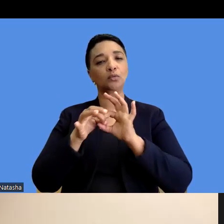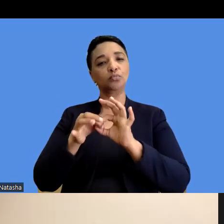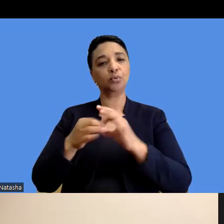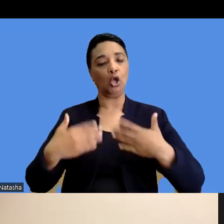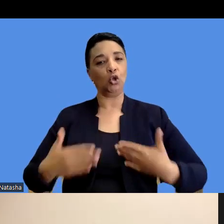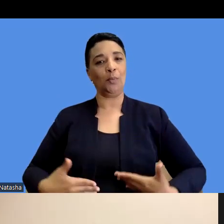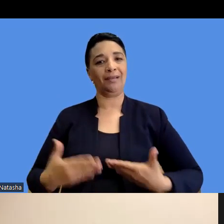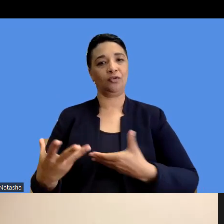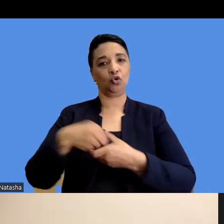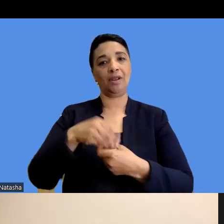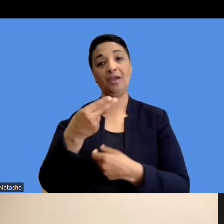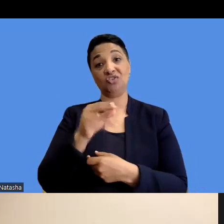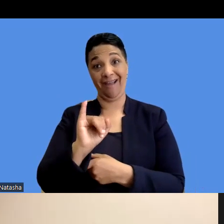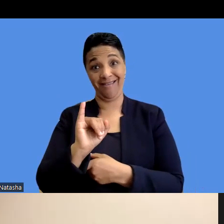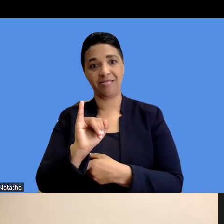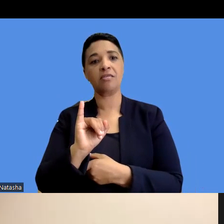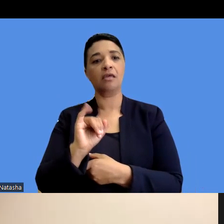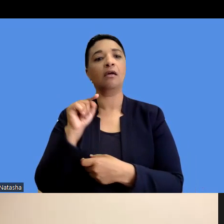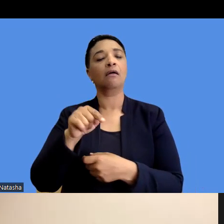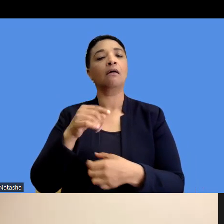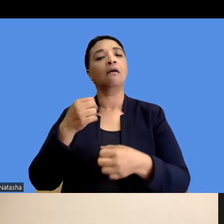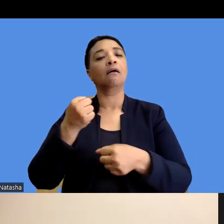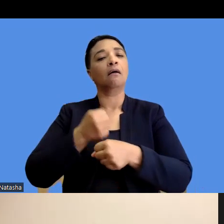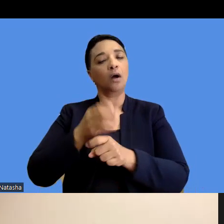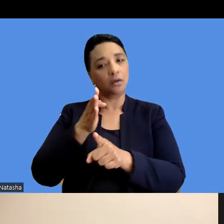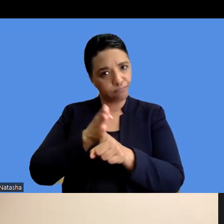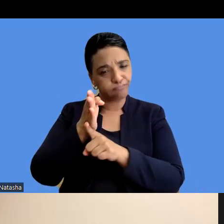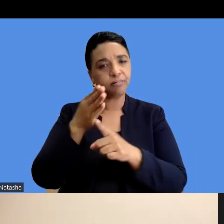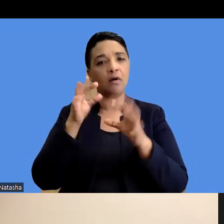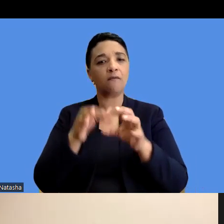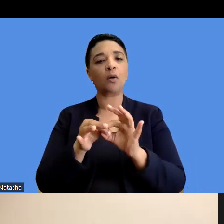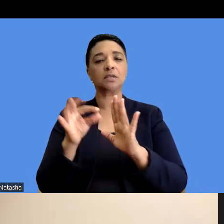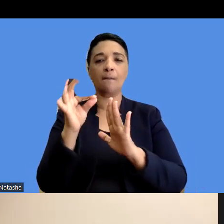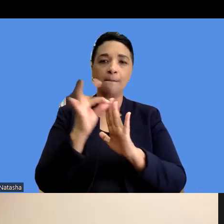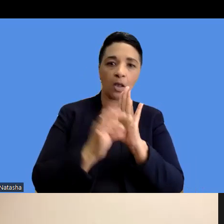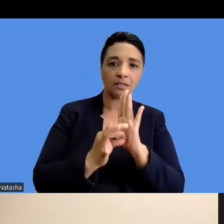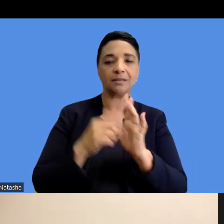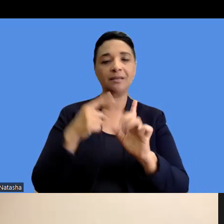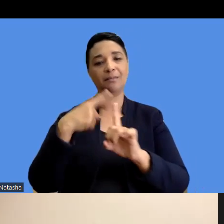earlier, leading on policy and development. And Orik